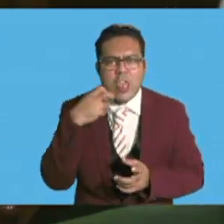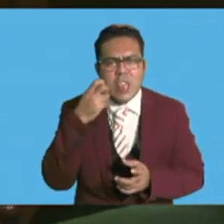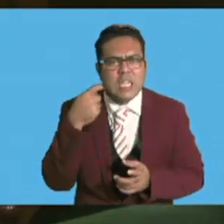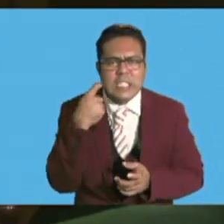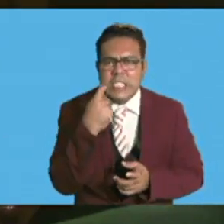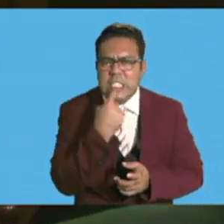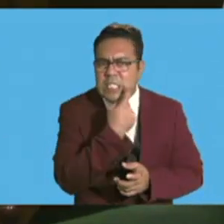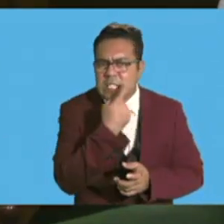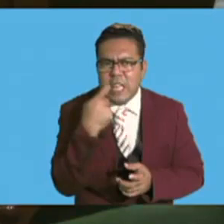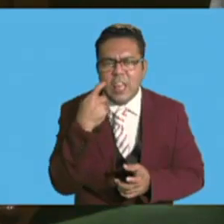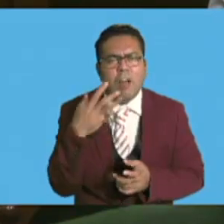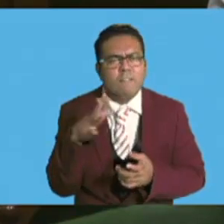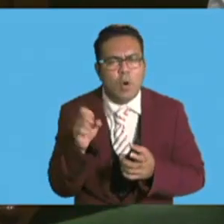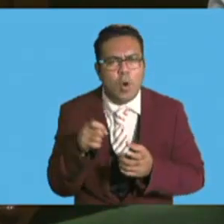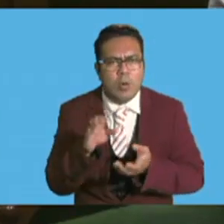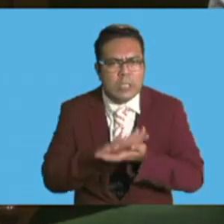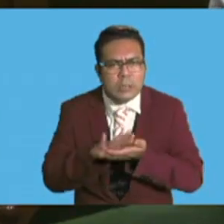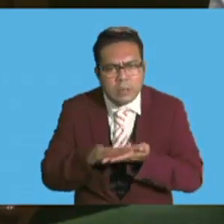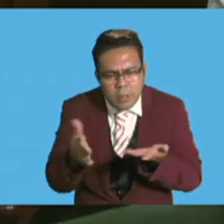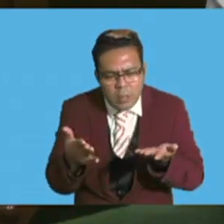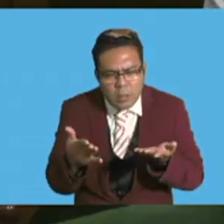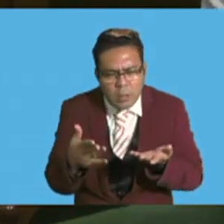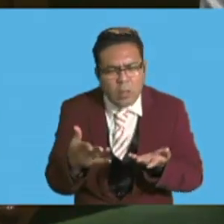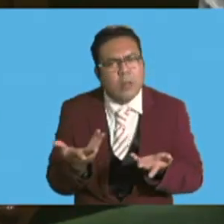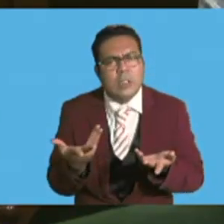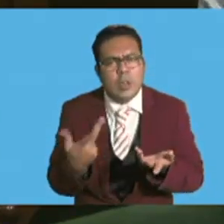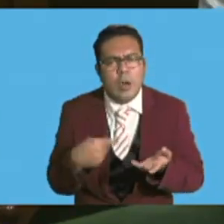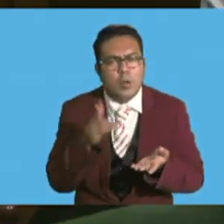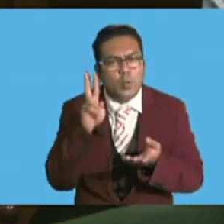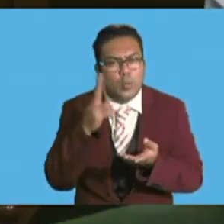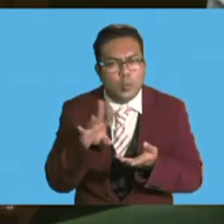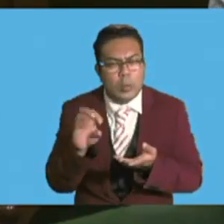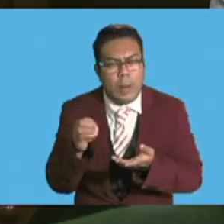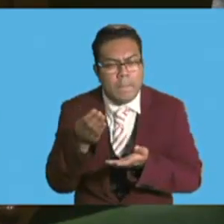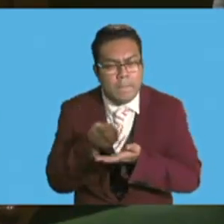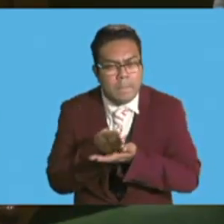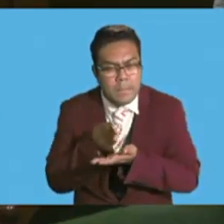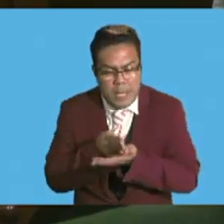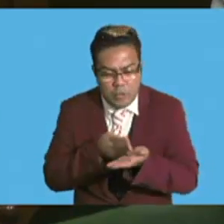I'm grateful that the 2019-2020 budget is allocating